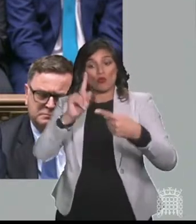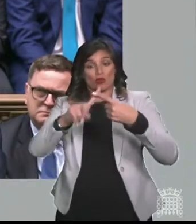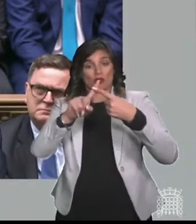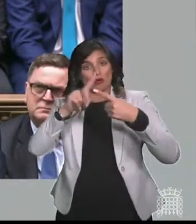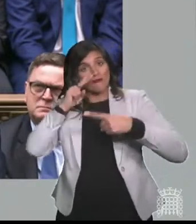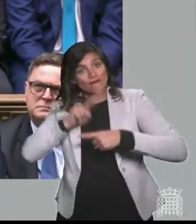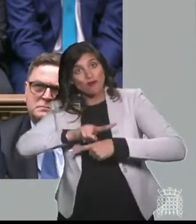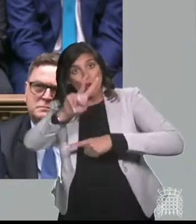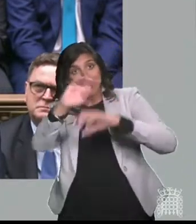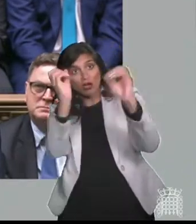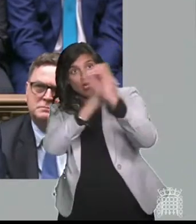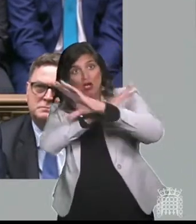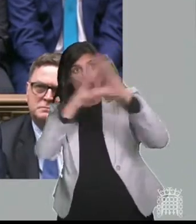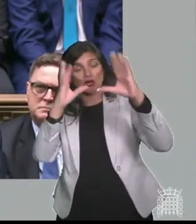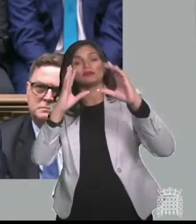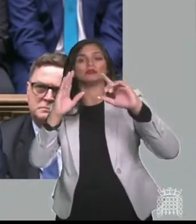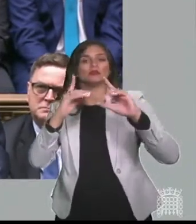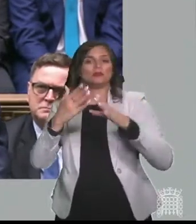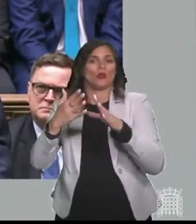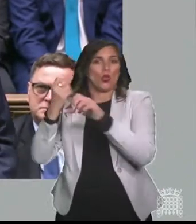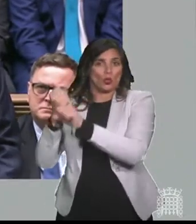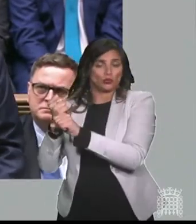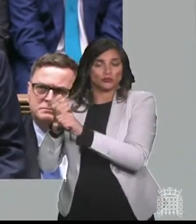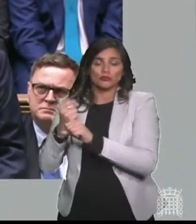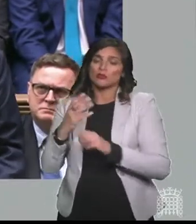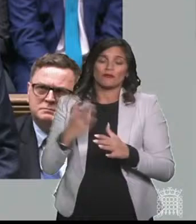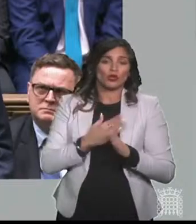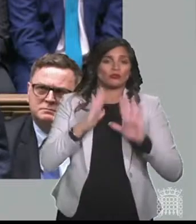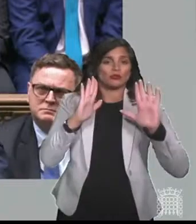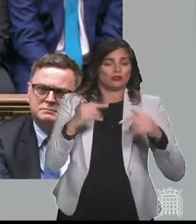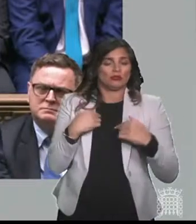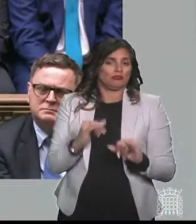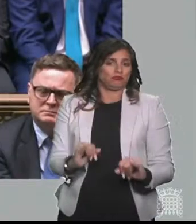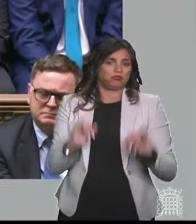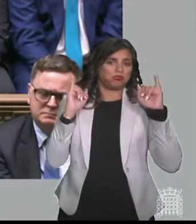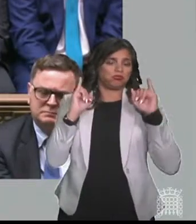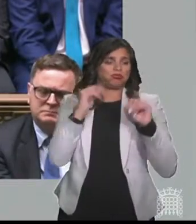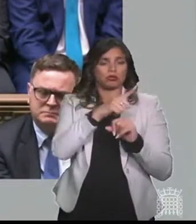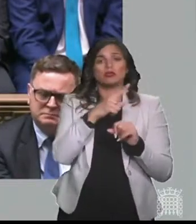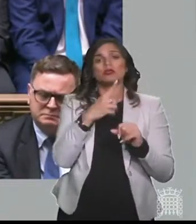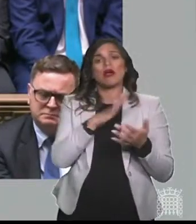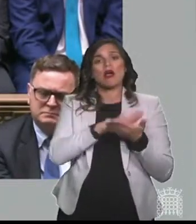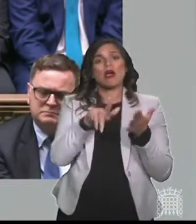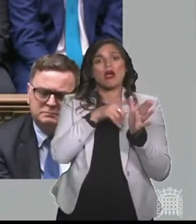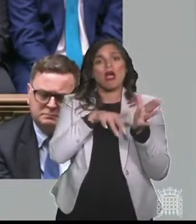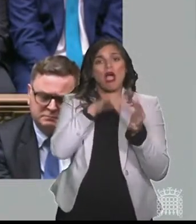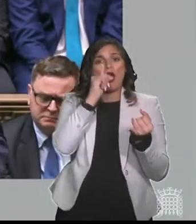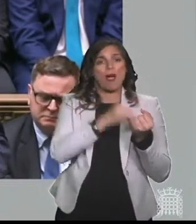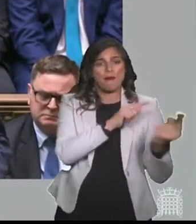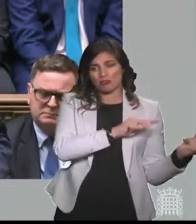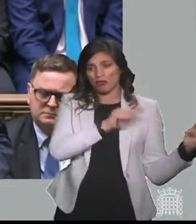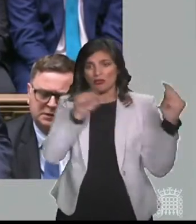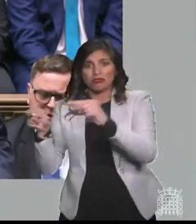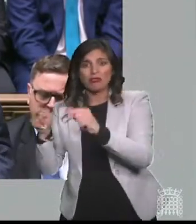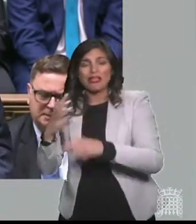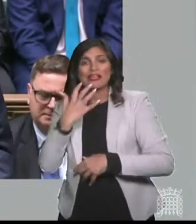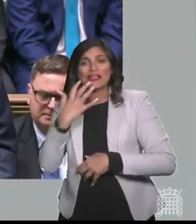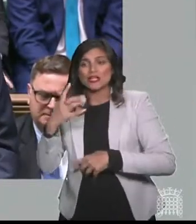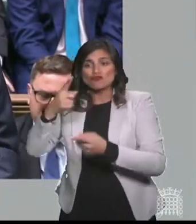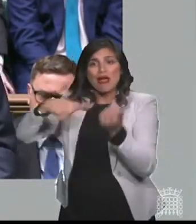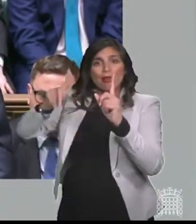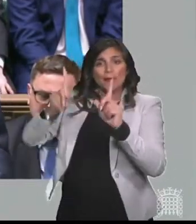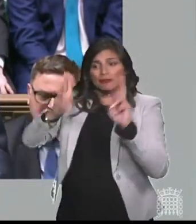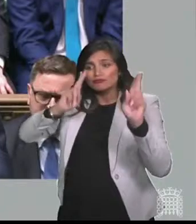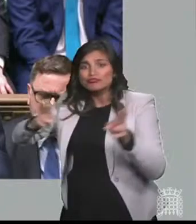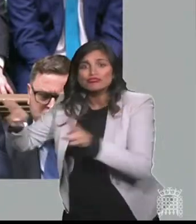horror at the murderous attack on Israeli citizens on October the 7th and the subsequent loss of life on both sides.